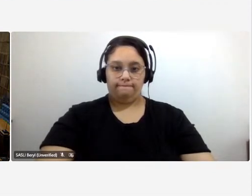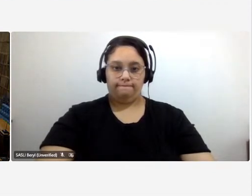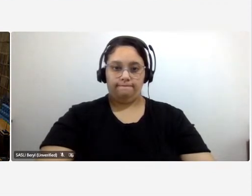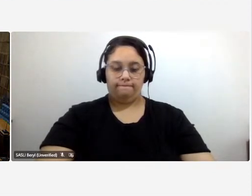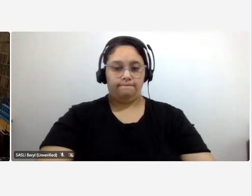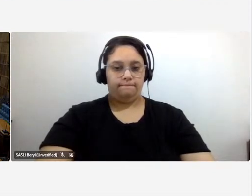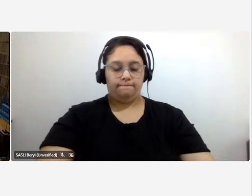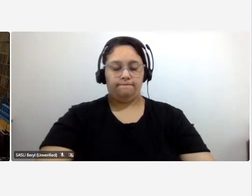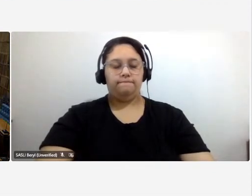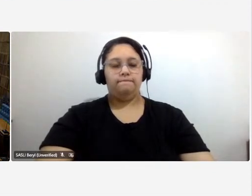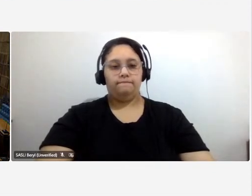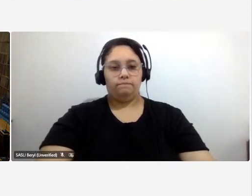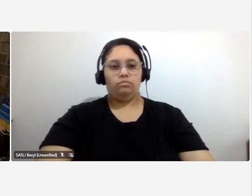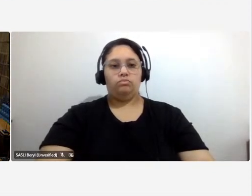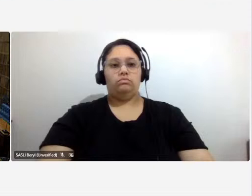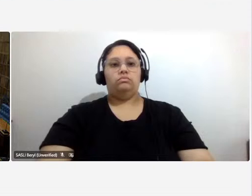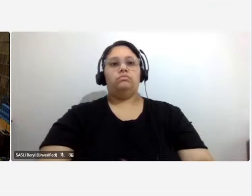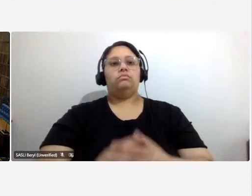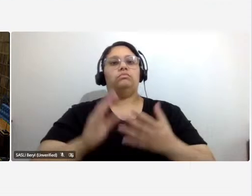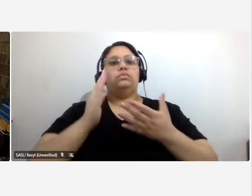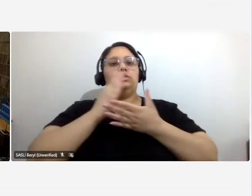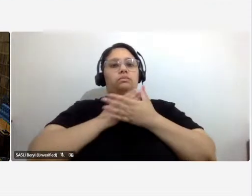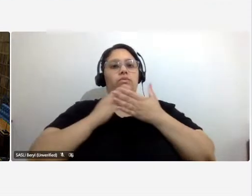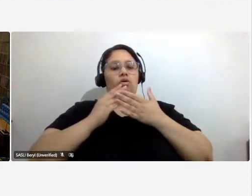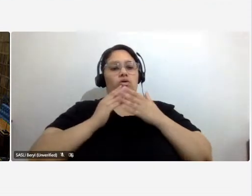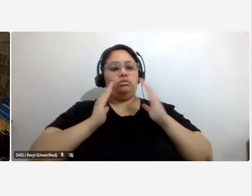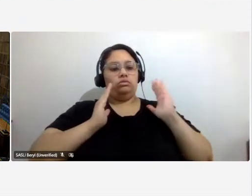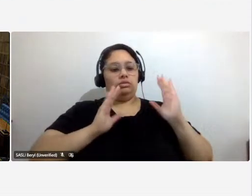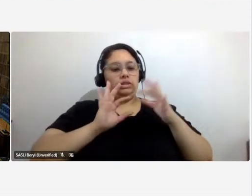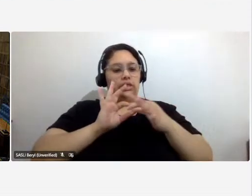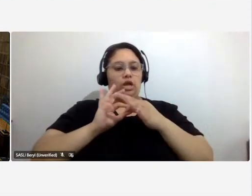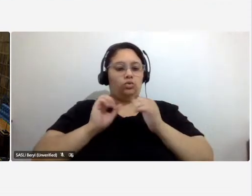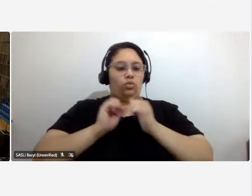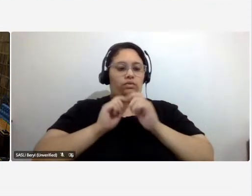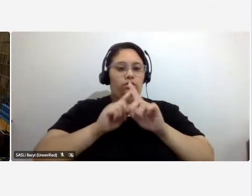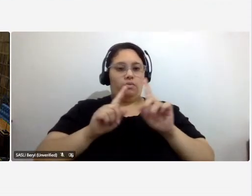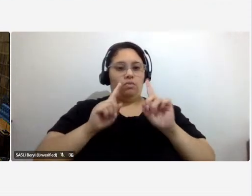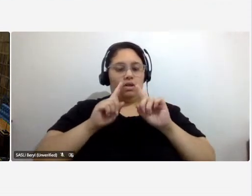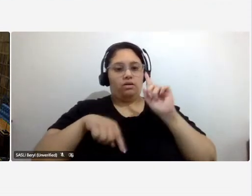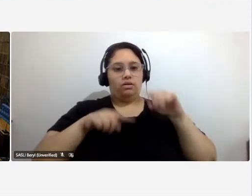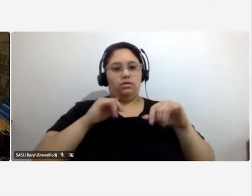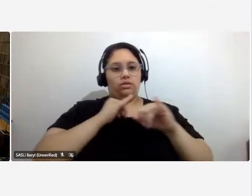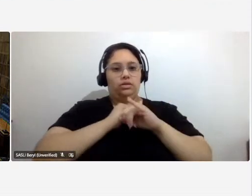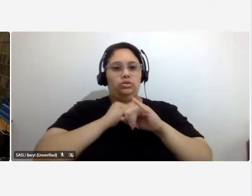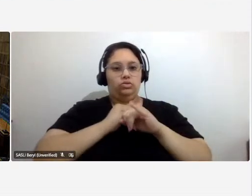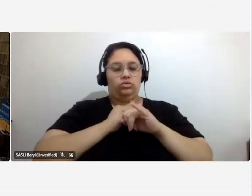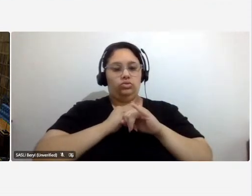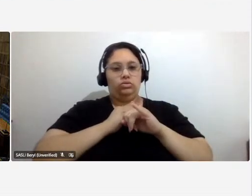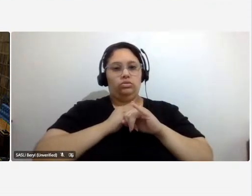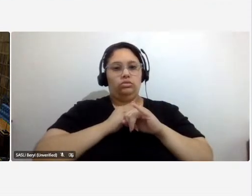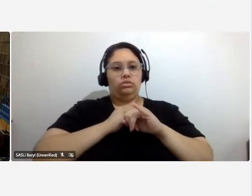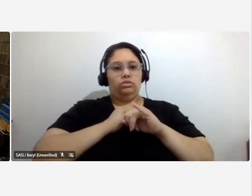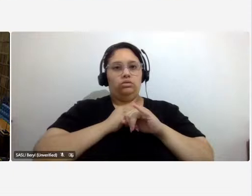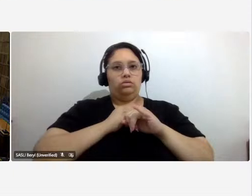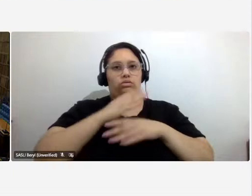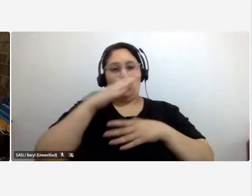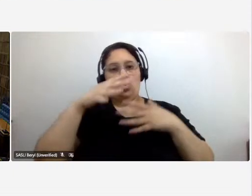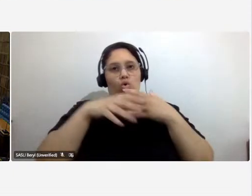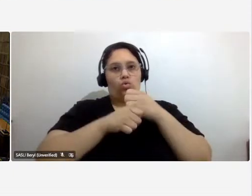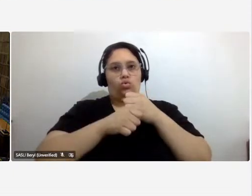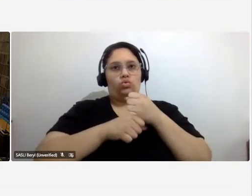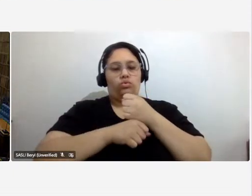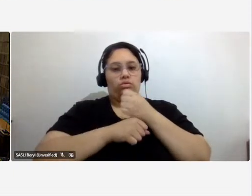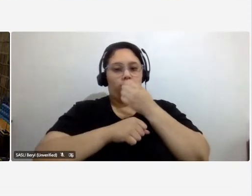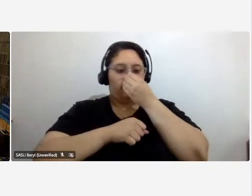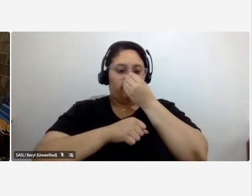Then, then our interaction with the department and the various entities, it's concluded. Maybe